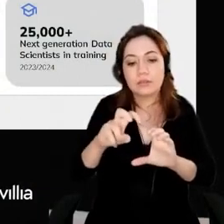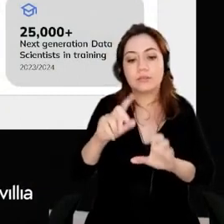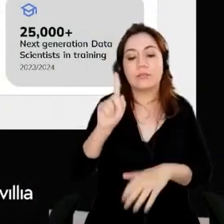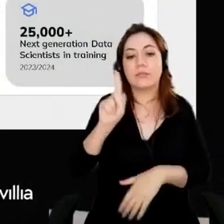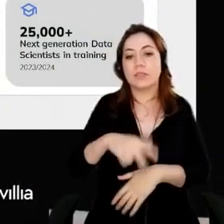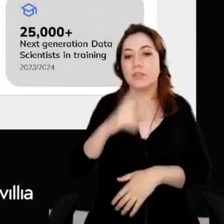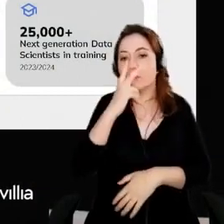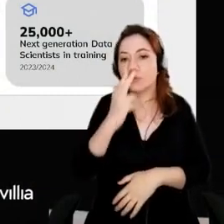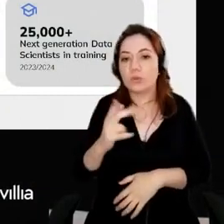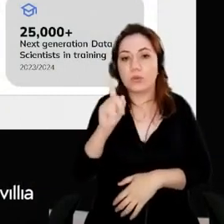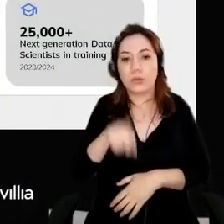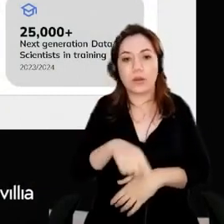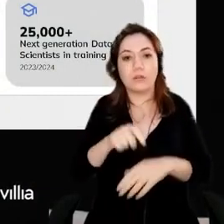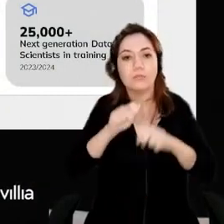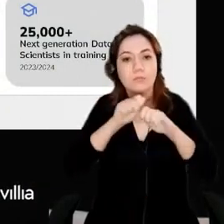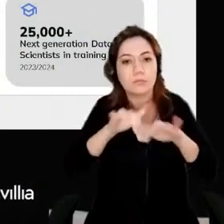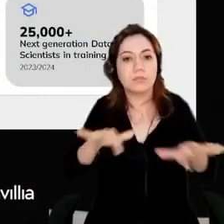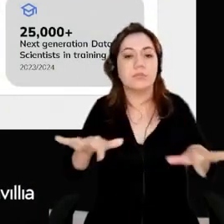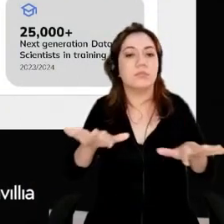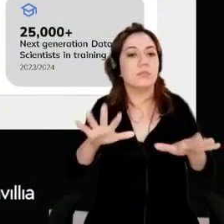everybody talks about AI.